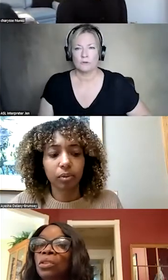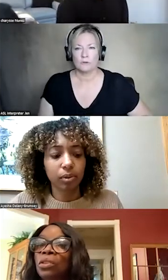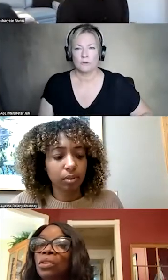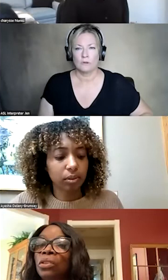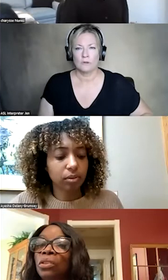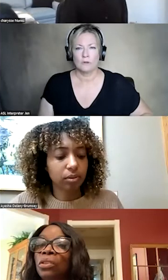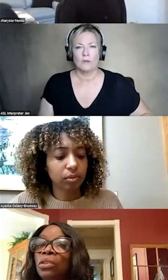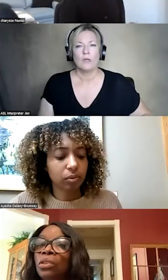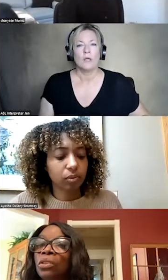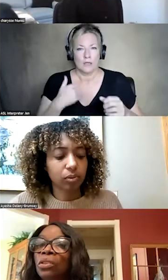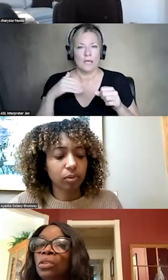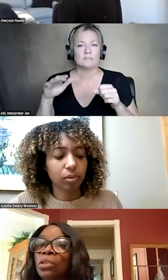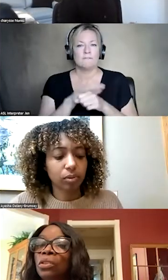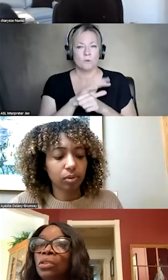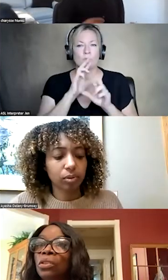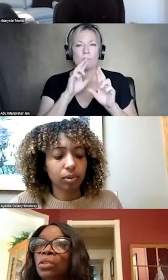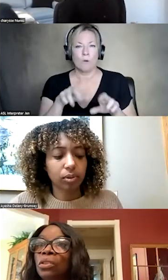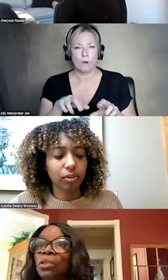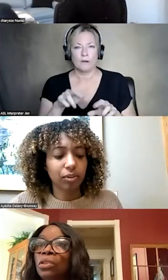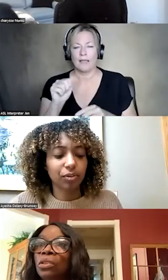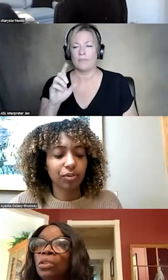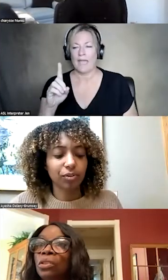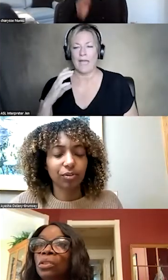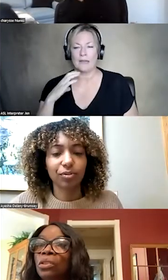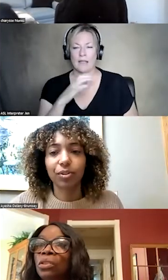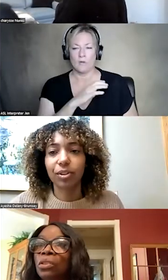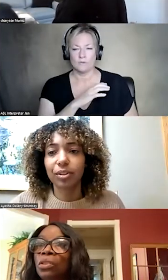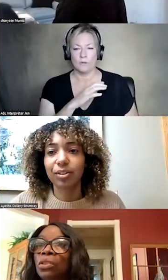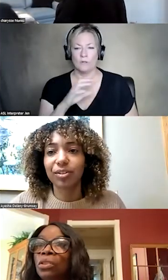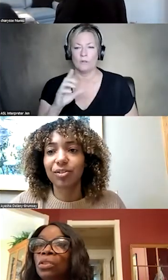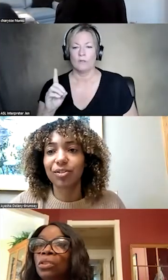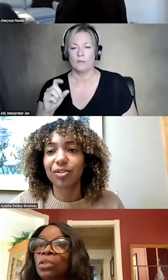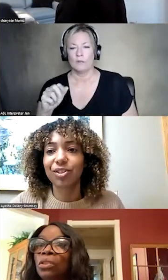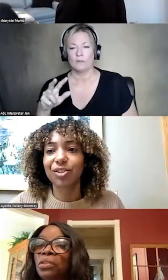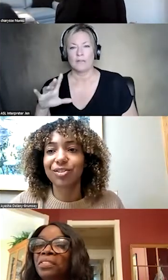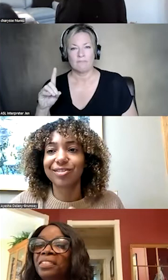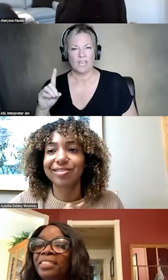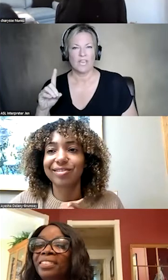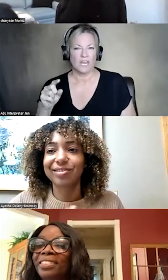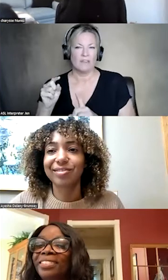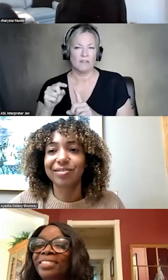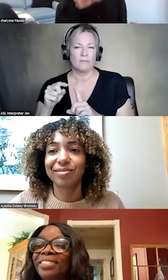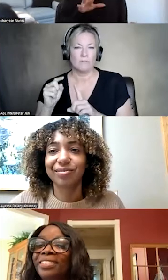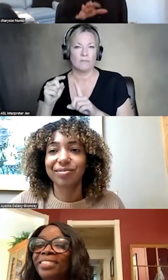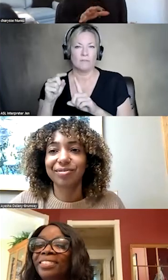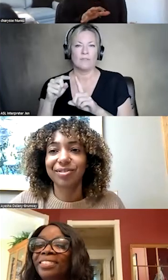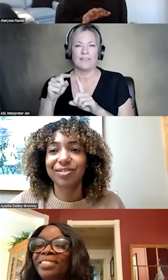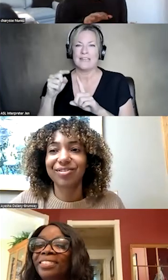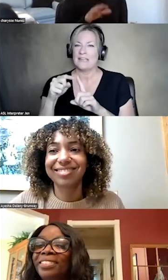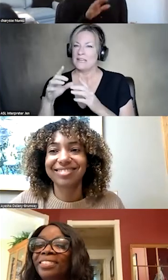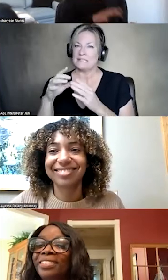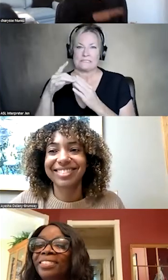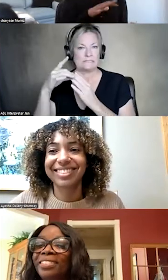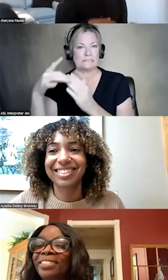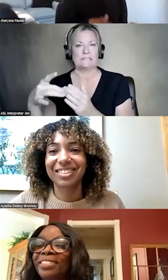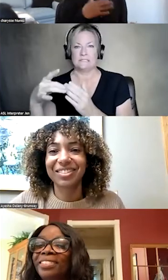Ad Council. So you will, I would say, David is quite, he's on the cutting edge here, I would